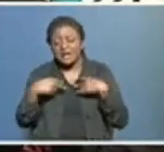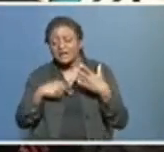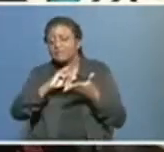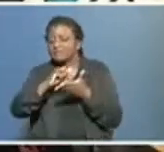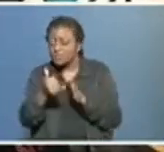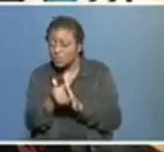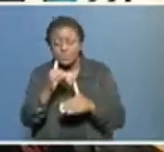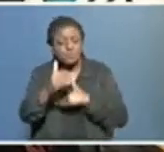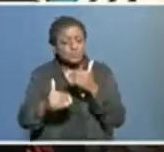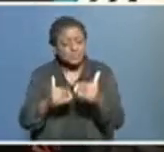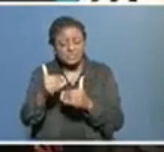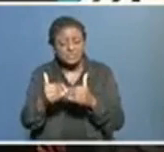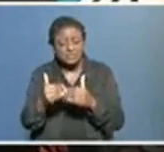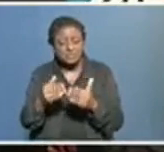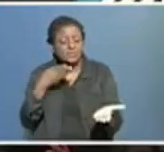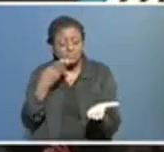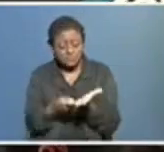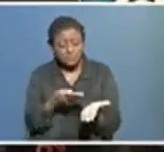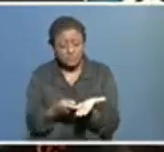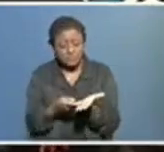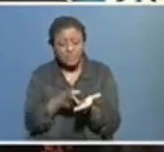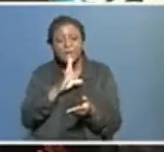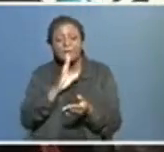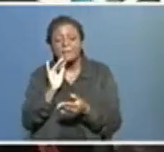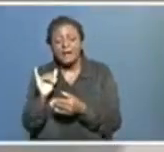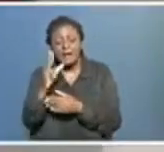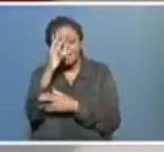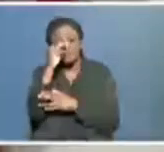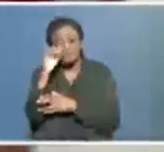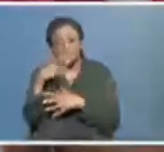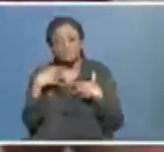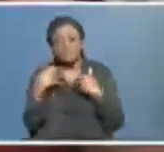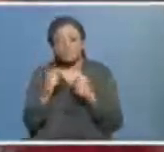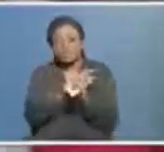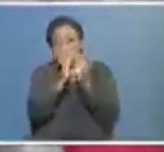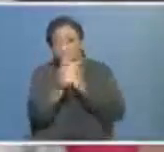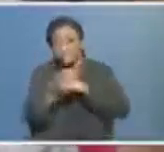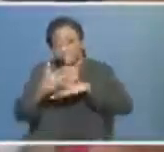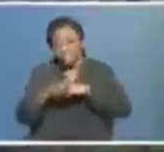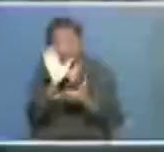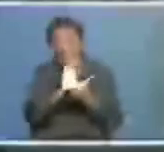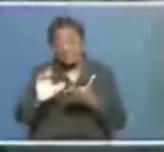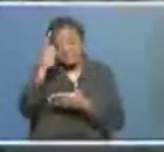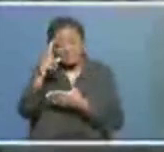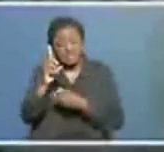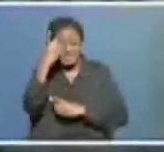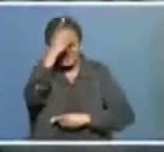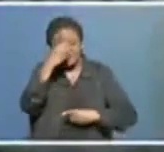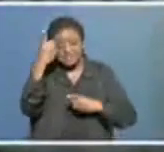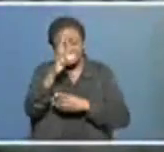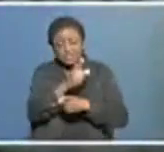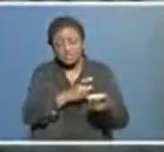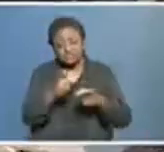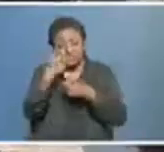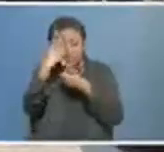procedures validated and approved by the Ministry of Health. The changes follow the Centers for Disease Control's decision to drop its